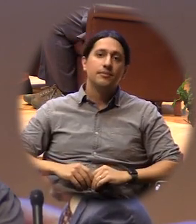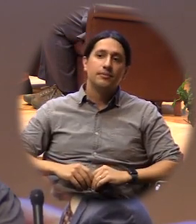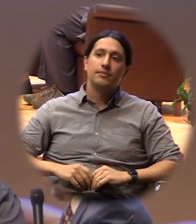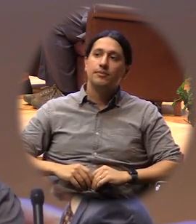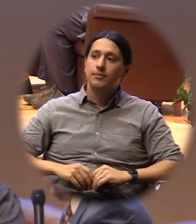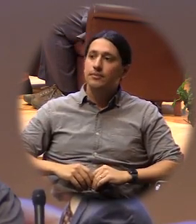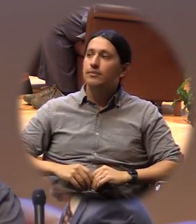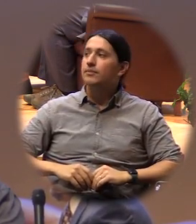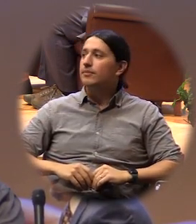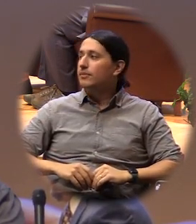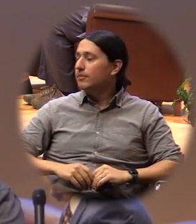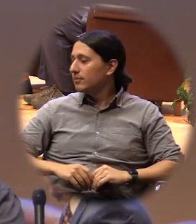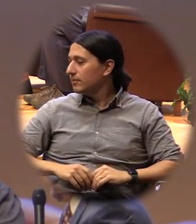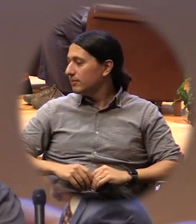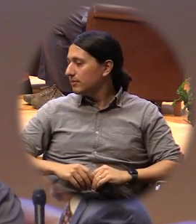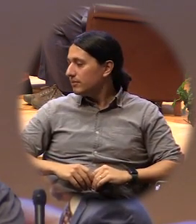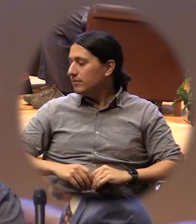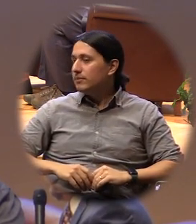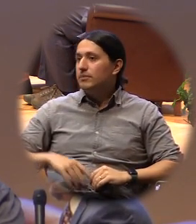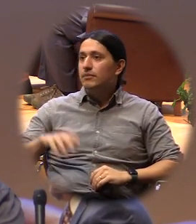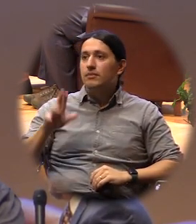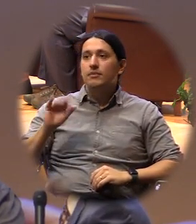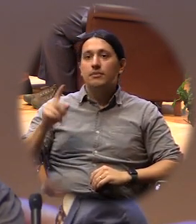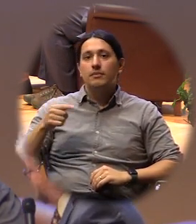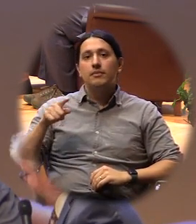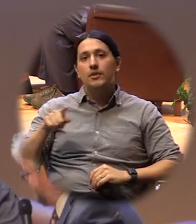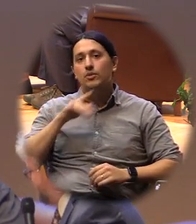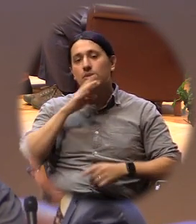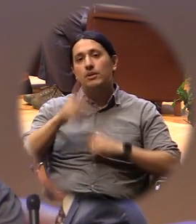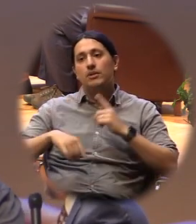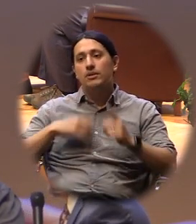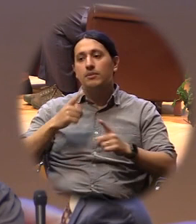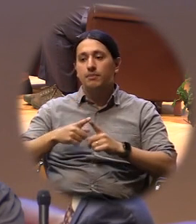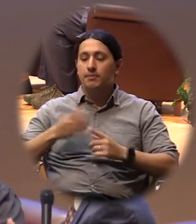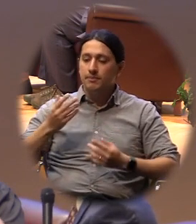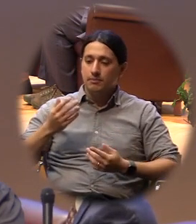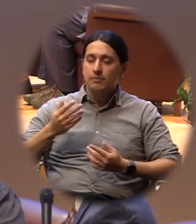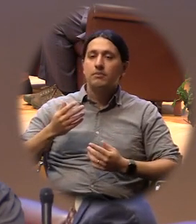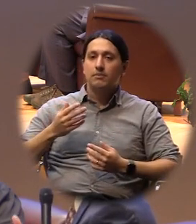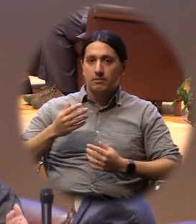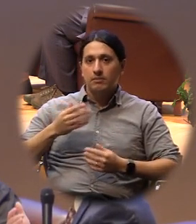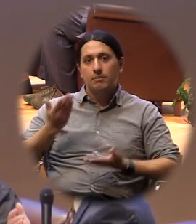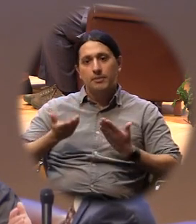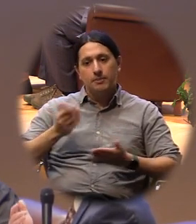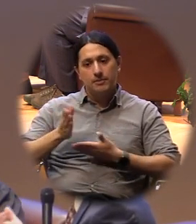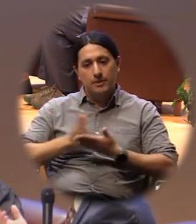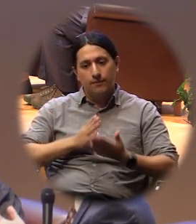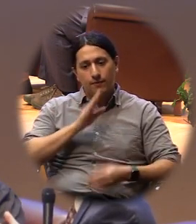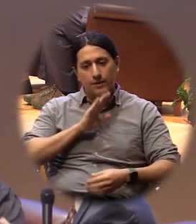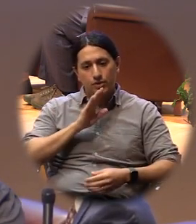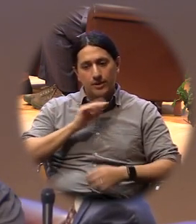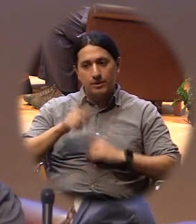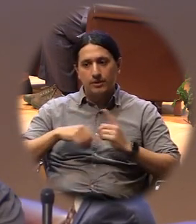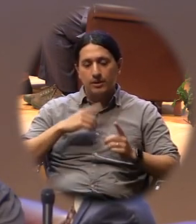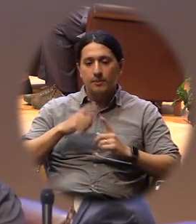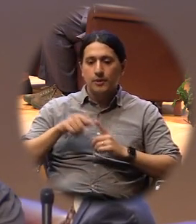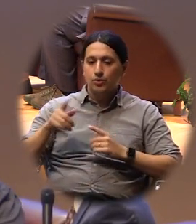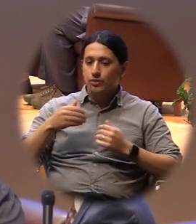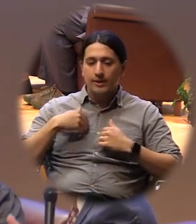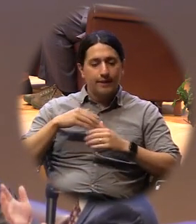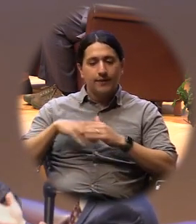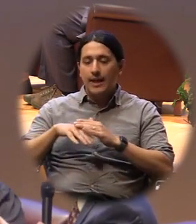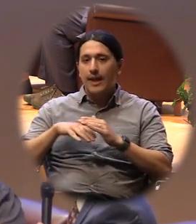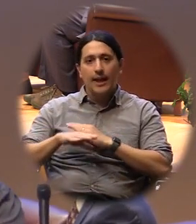in August you had talked about um you know maybe to read into your comments maybe some frustration that like you didn't have access